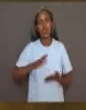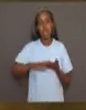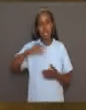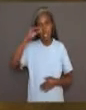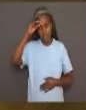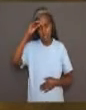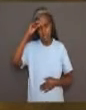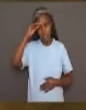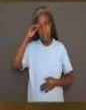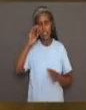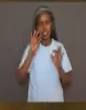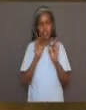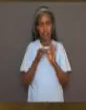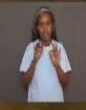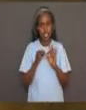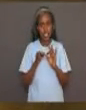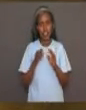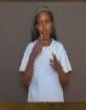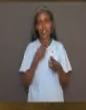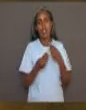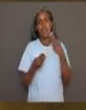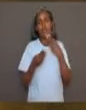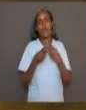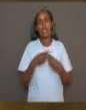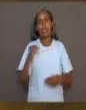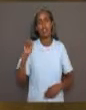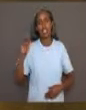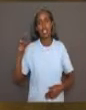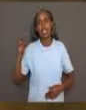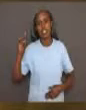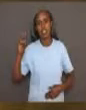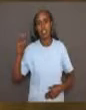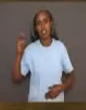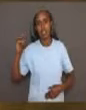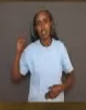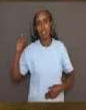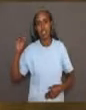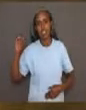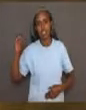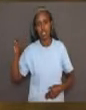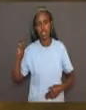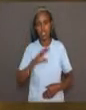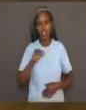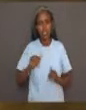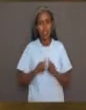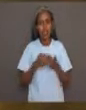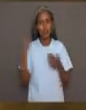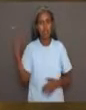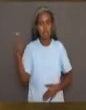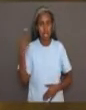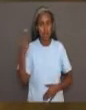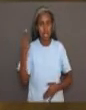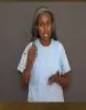learned the definition of mathematical induction and how we could apply